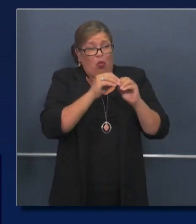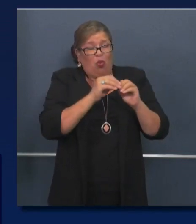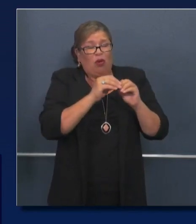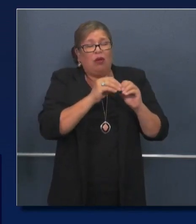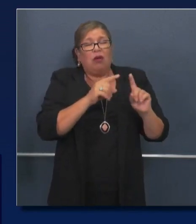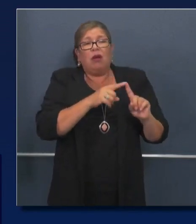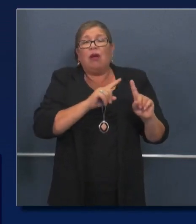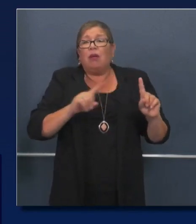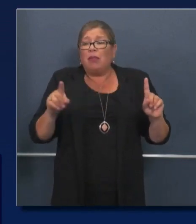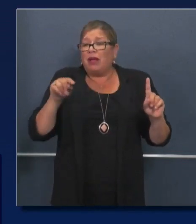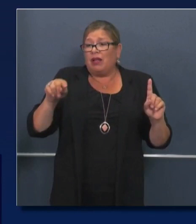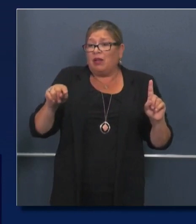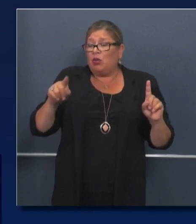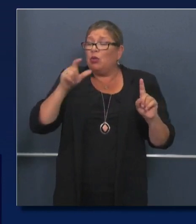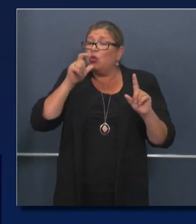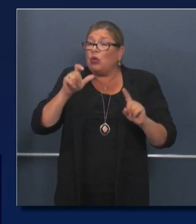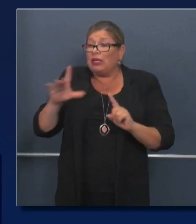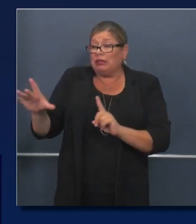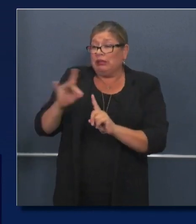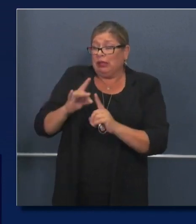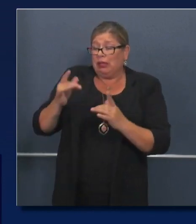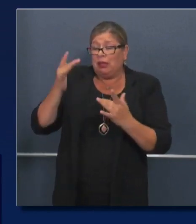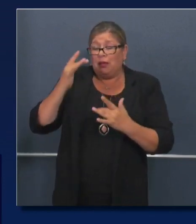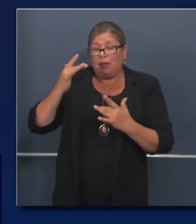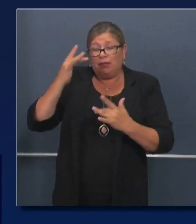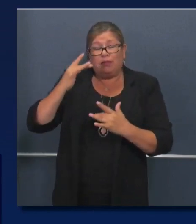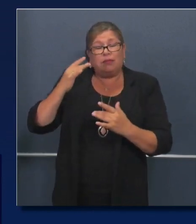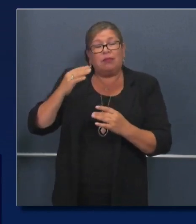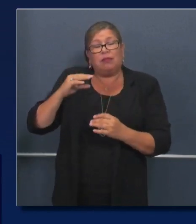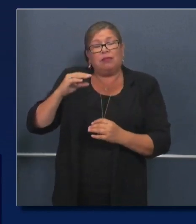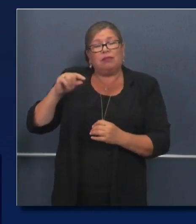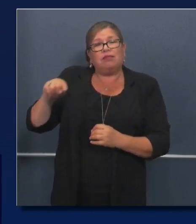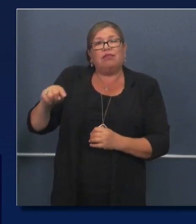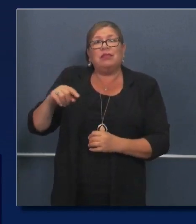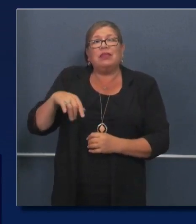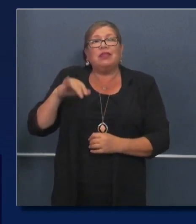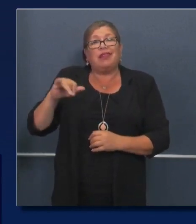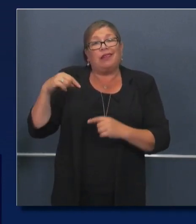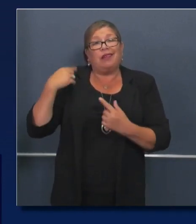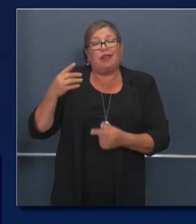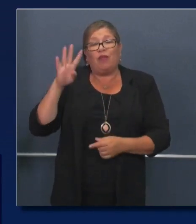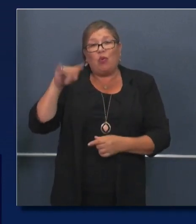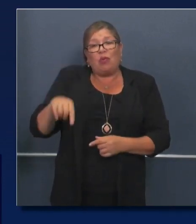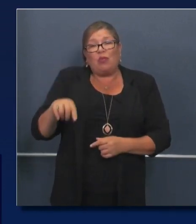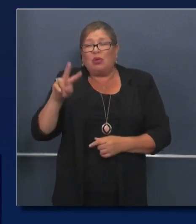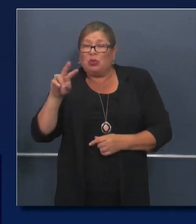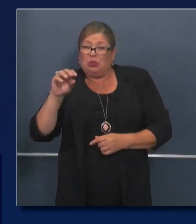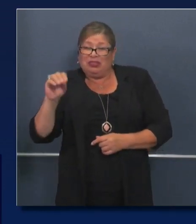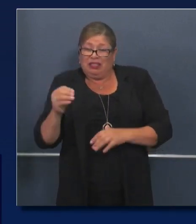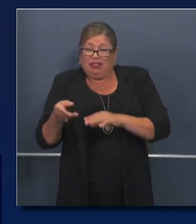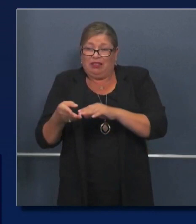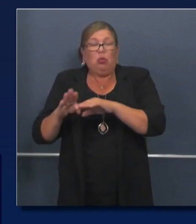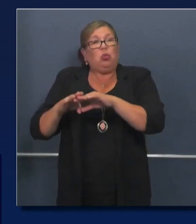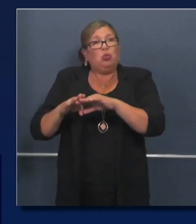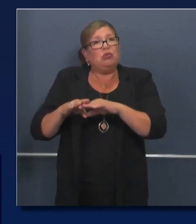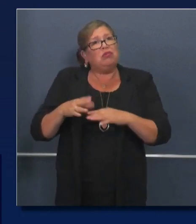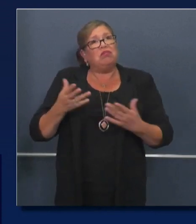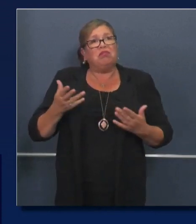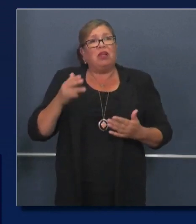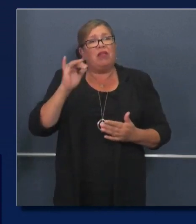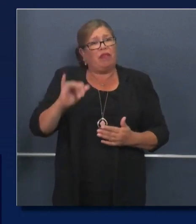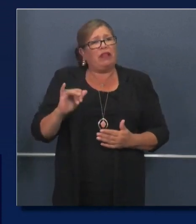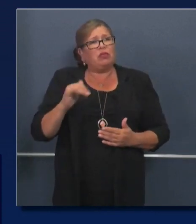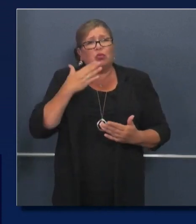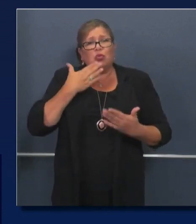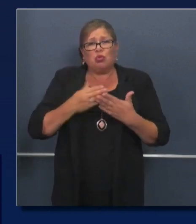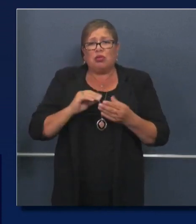last 14 days, of roughly 4.1%. It's about 4.2% just over the last 7 days. That's an encouraging number.